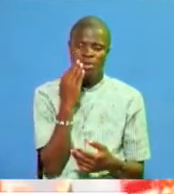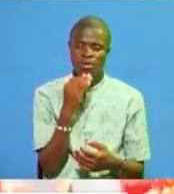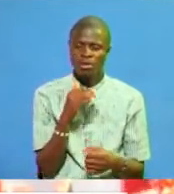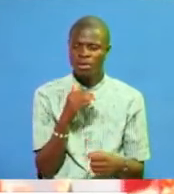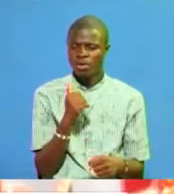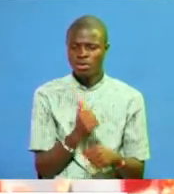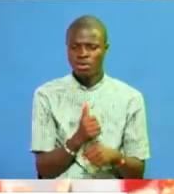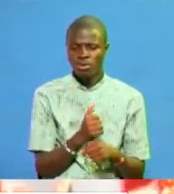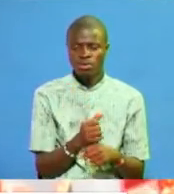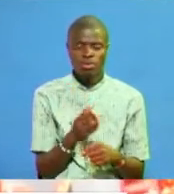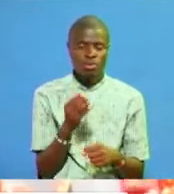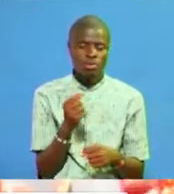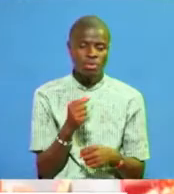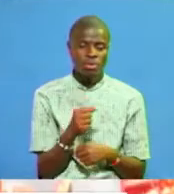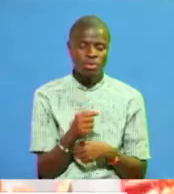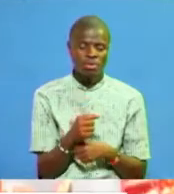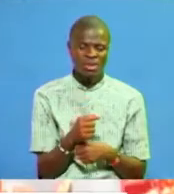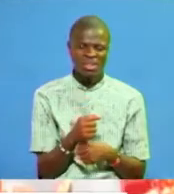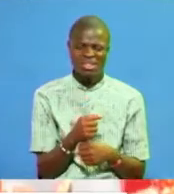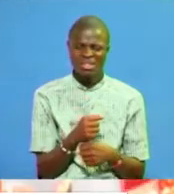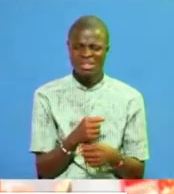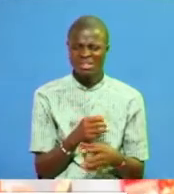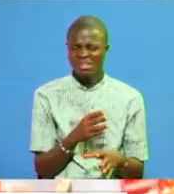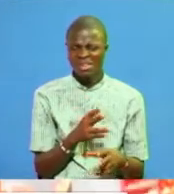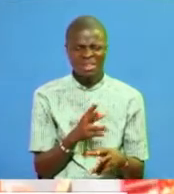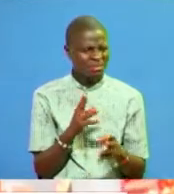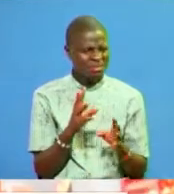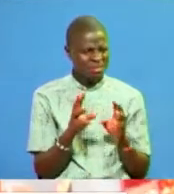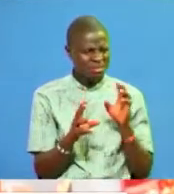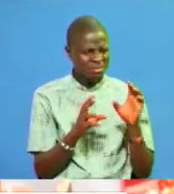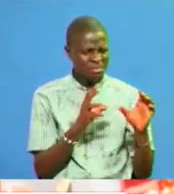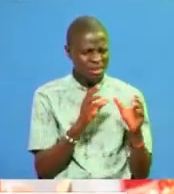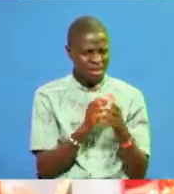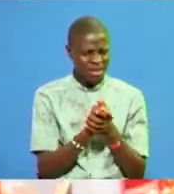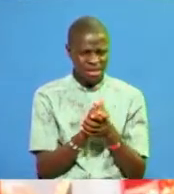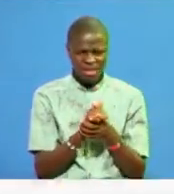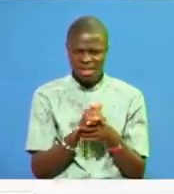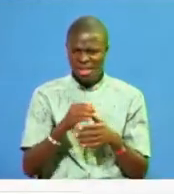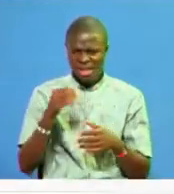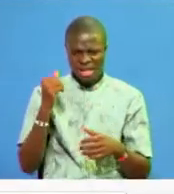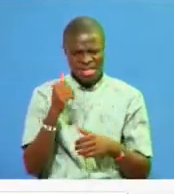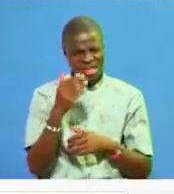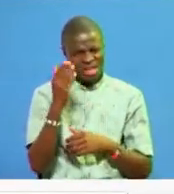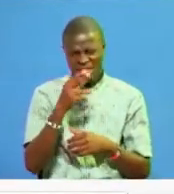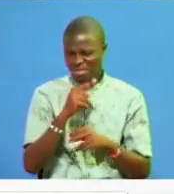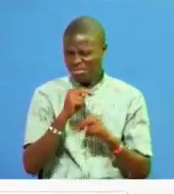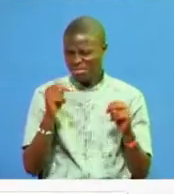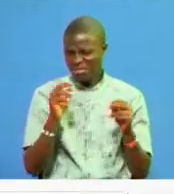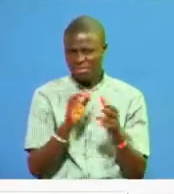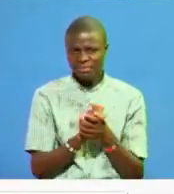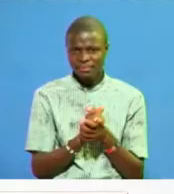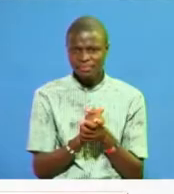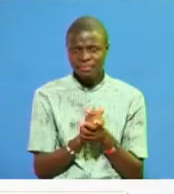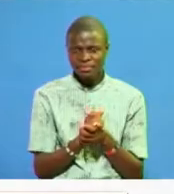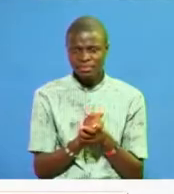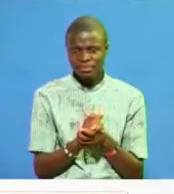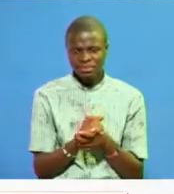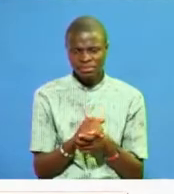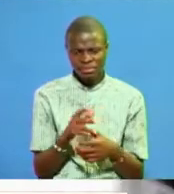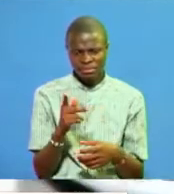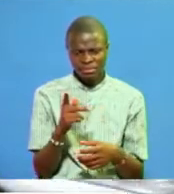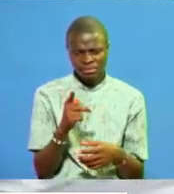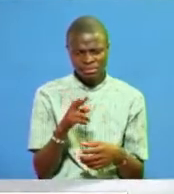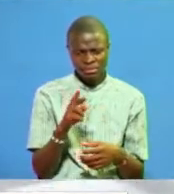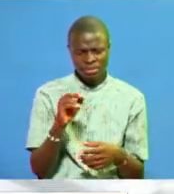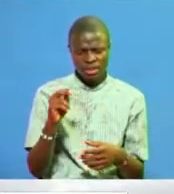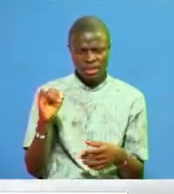Juu hata kulinganisha na hizo Valentine zingine, hizi siku zingine hakukuangi sana. Patrick Gatimu, whom we met in the process of